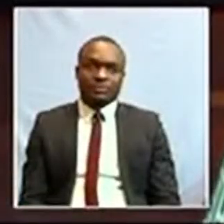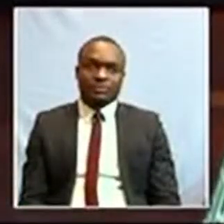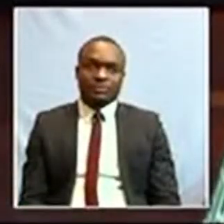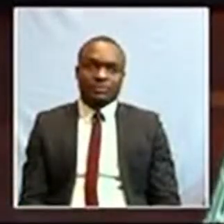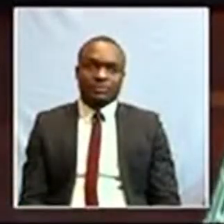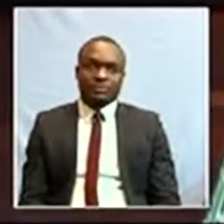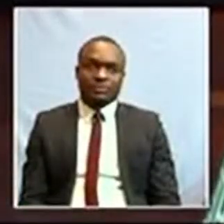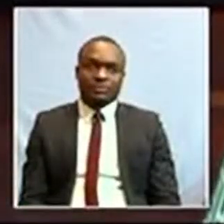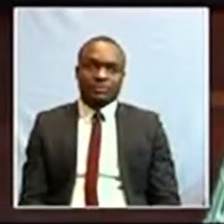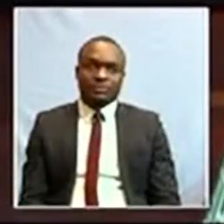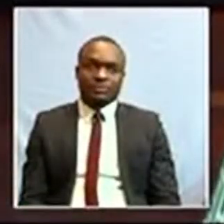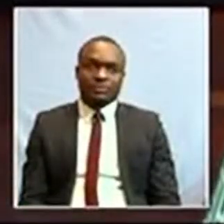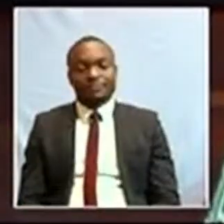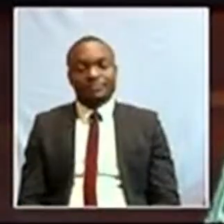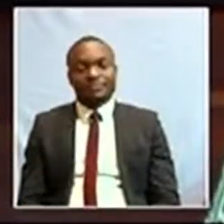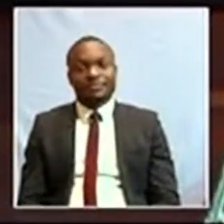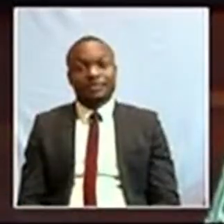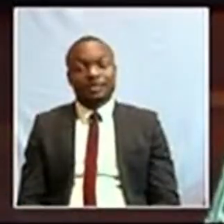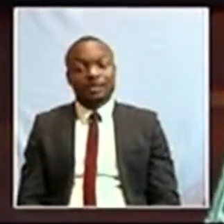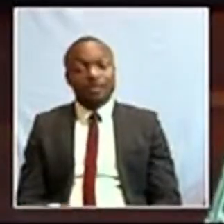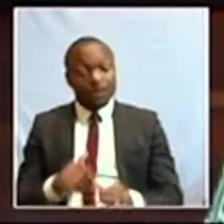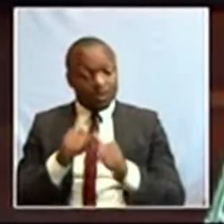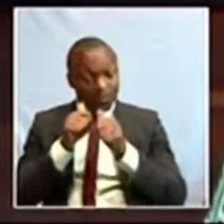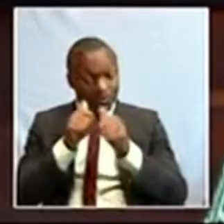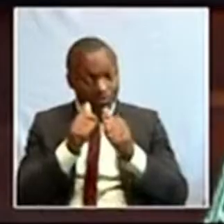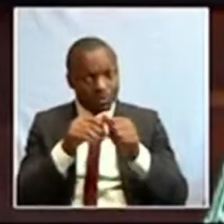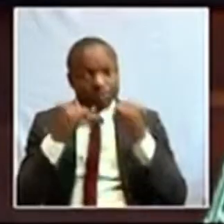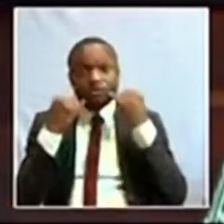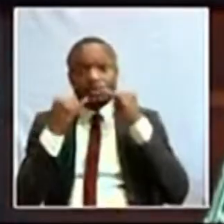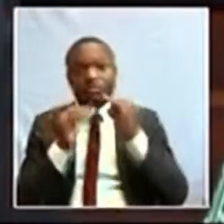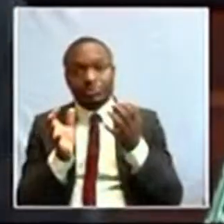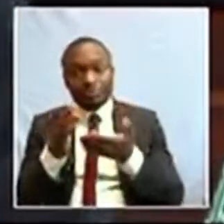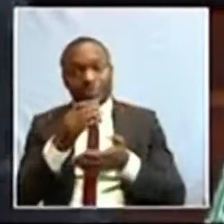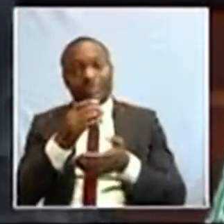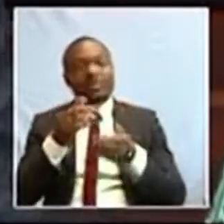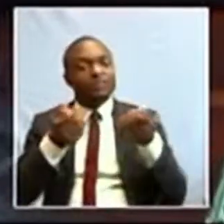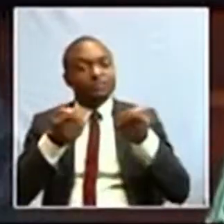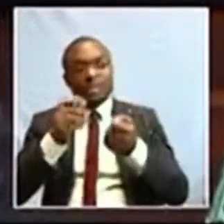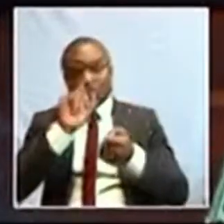Well, Chair, I think from the information that we gathered, the vehicle was not insured.